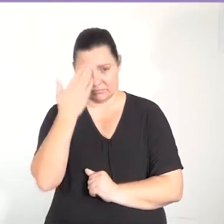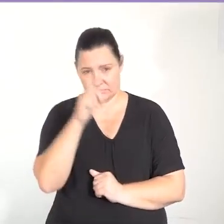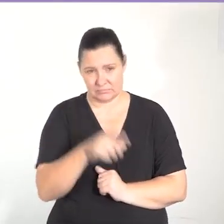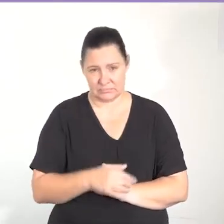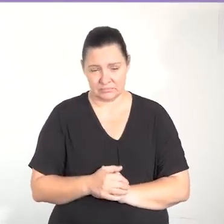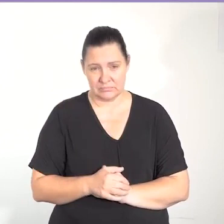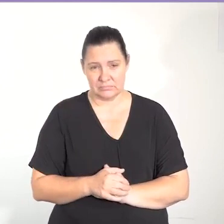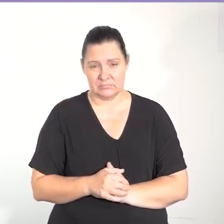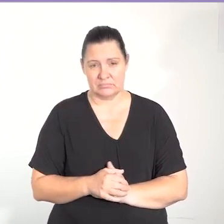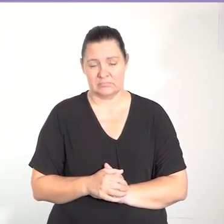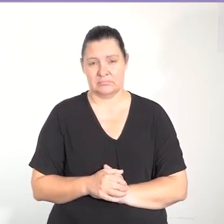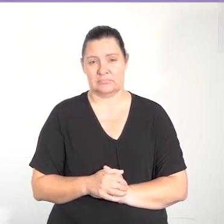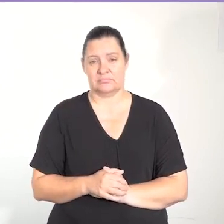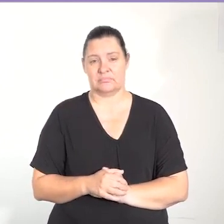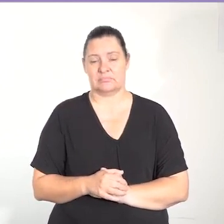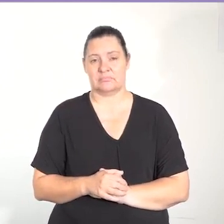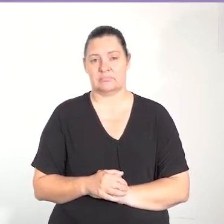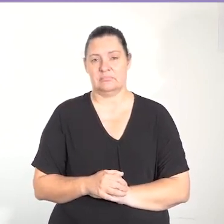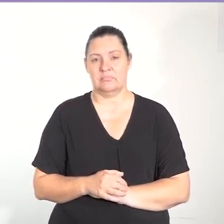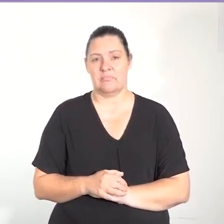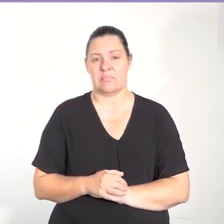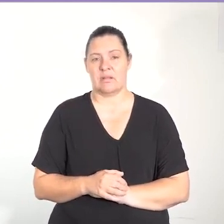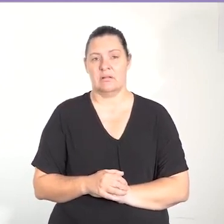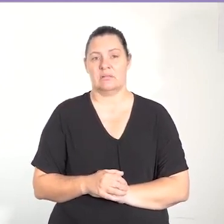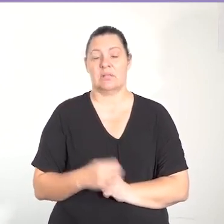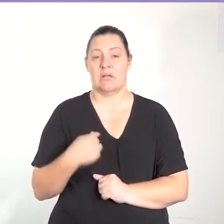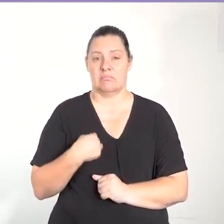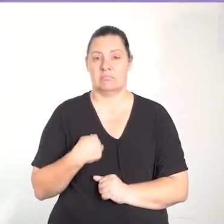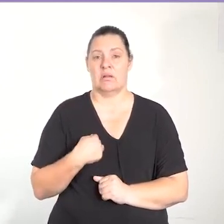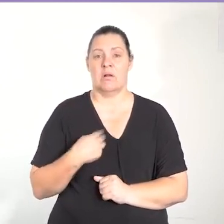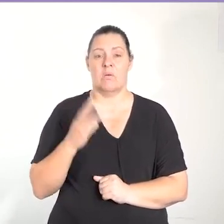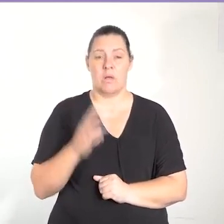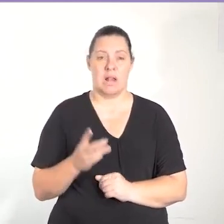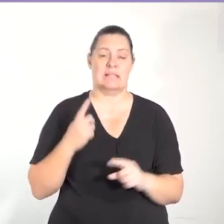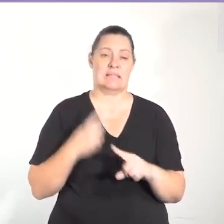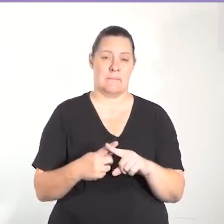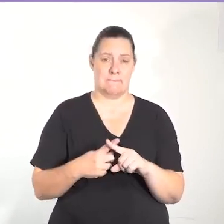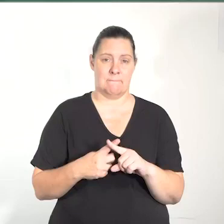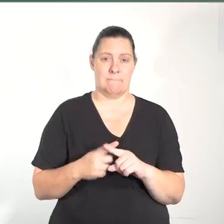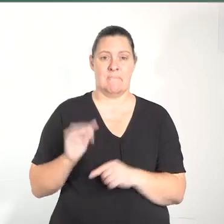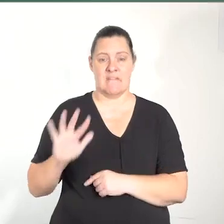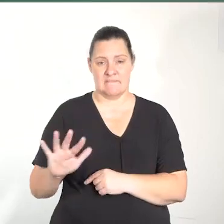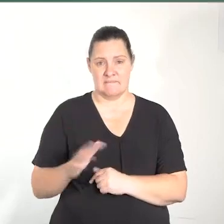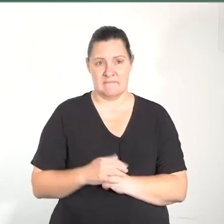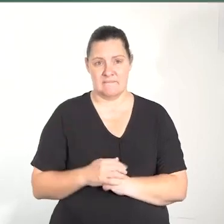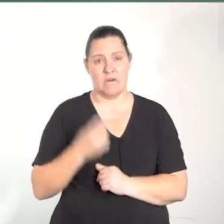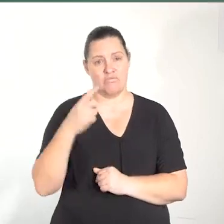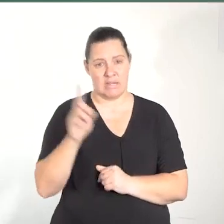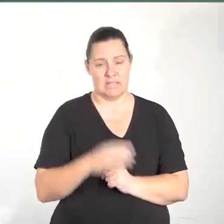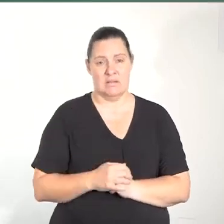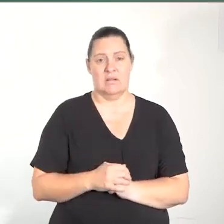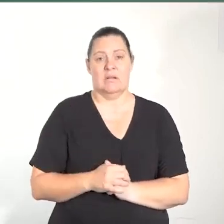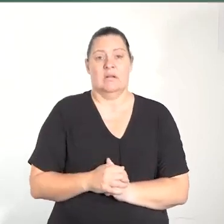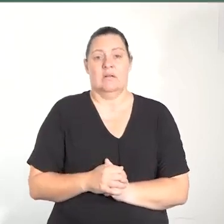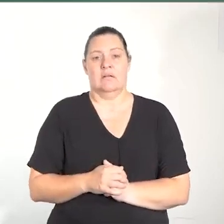Do you know? Yes. If you said we are going to multiply by 5, you